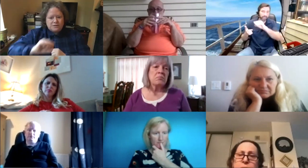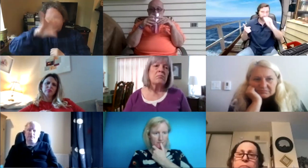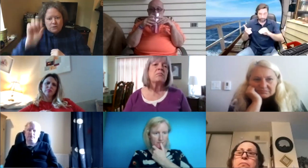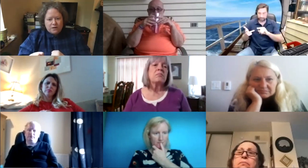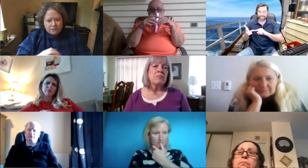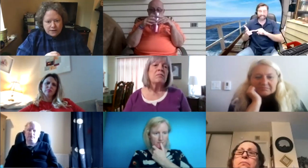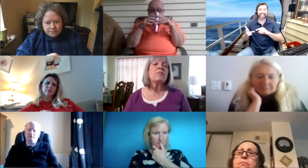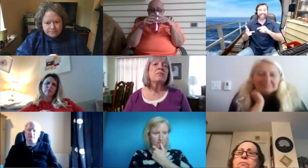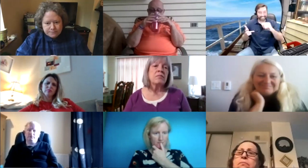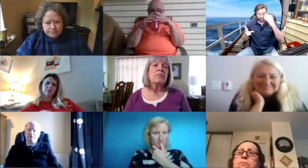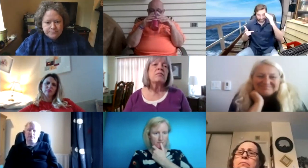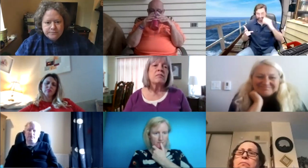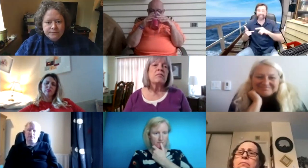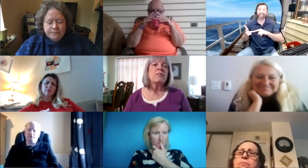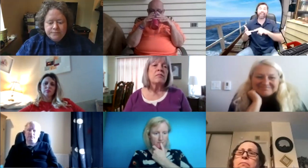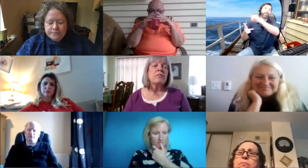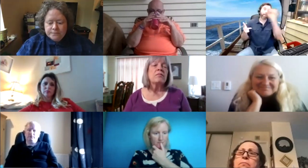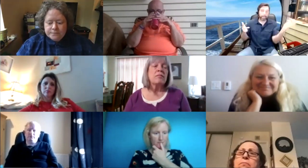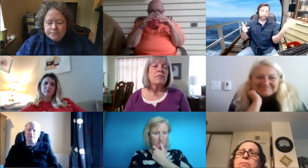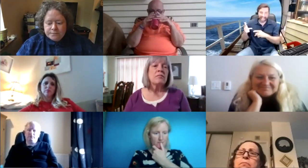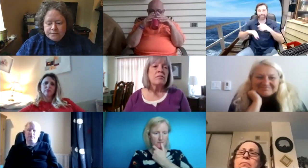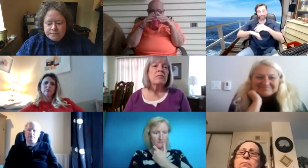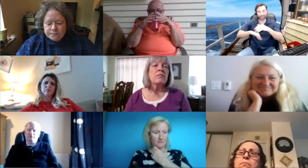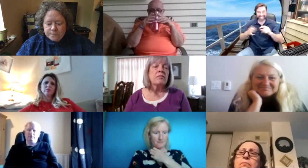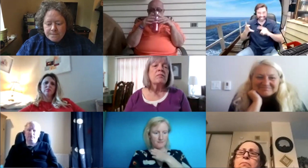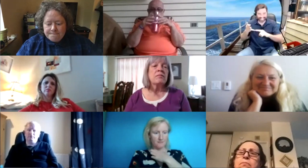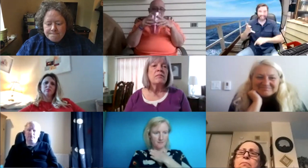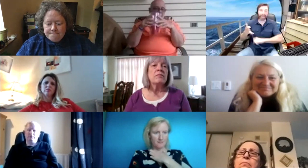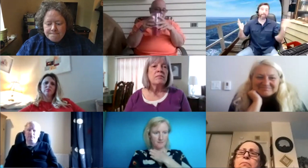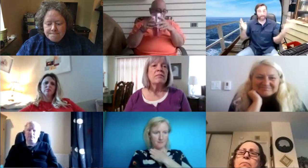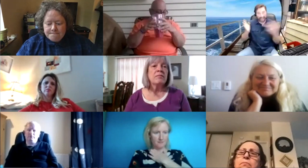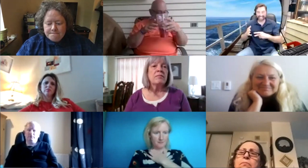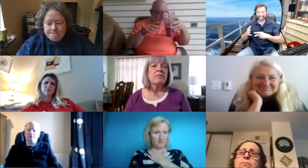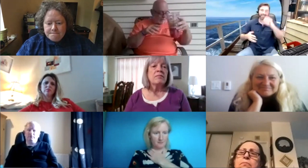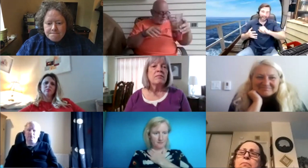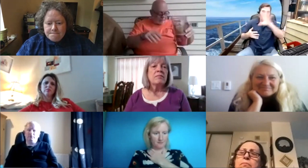to England, back to South Africa.